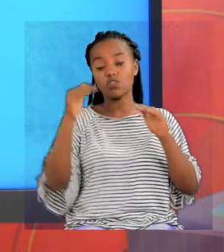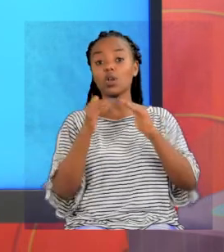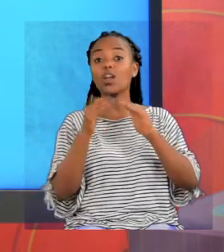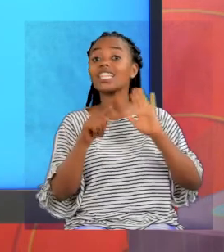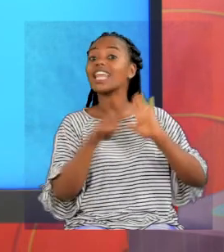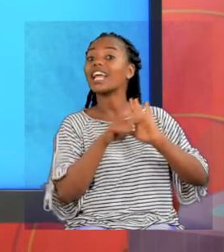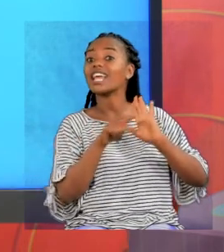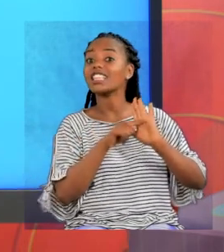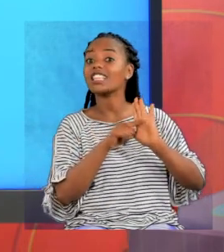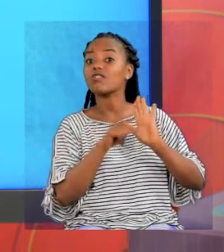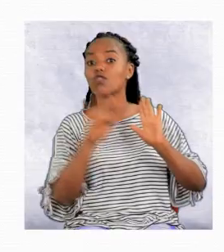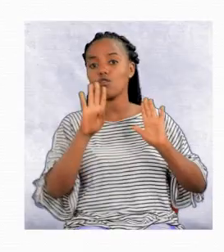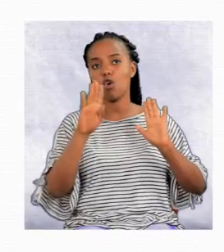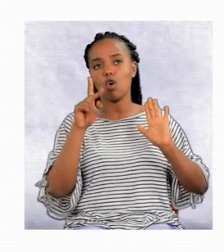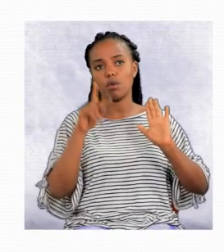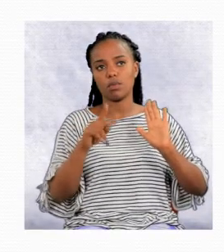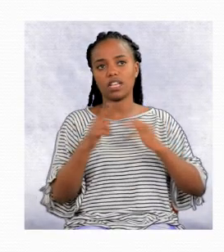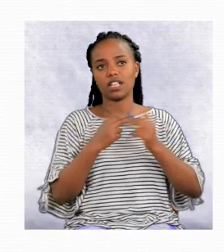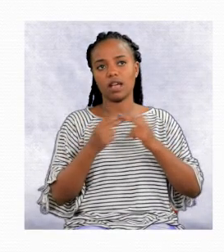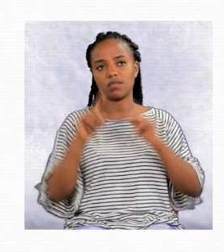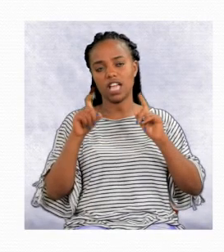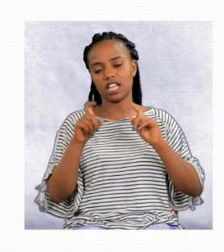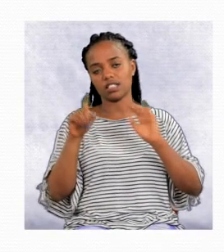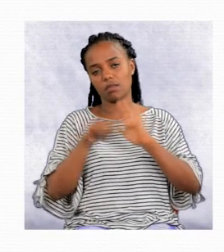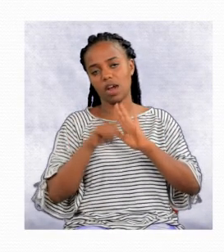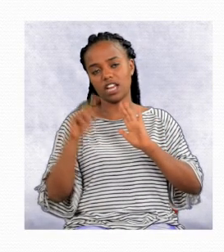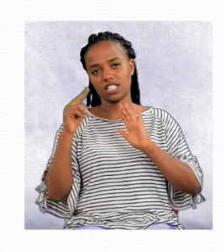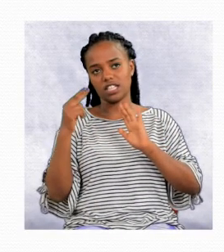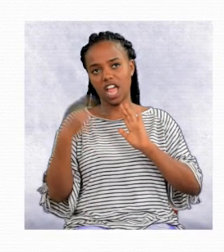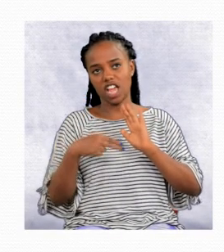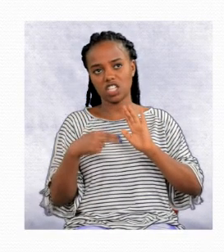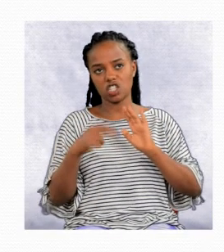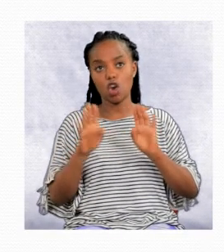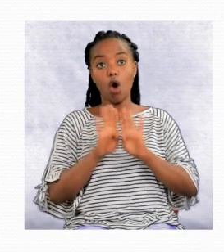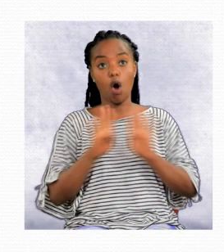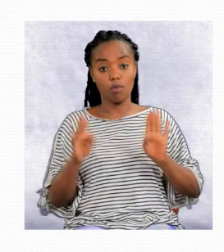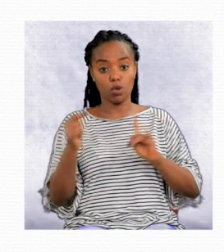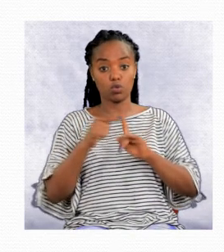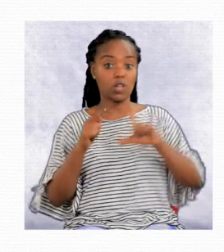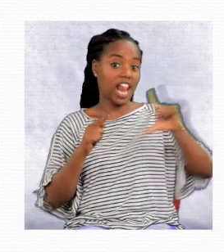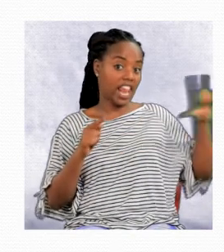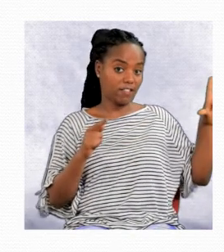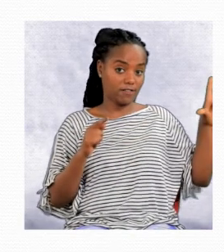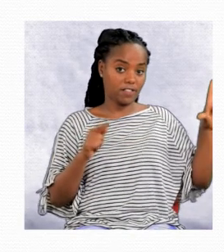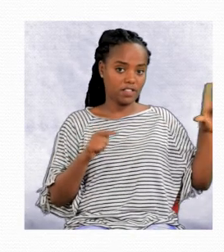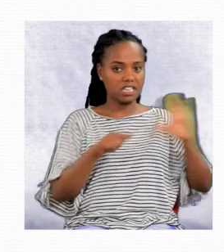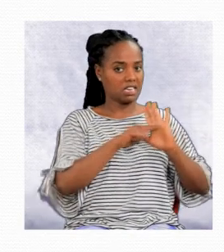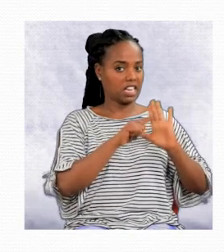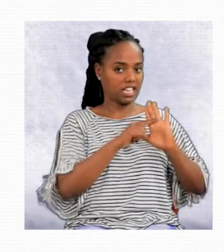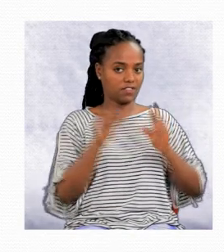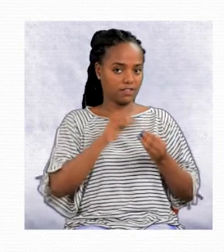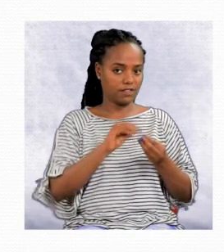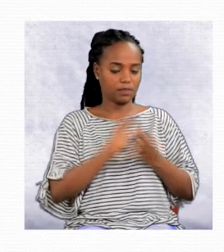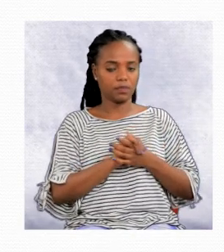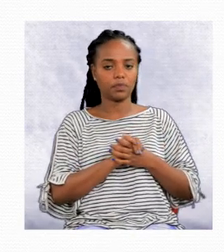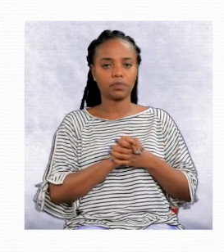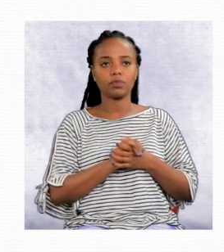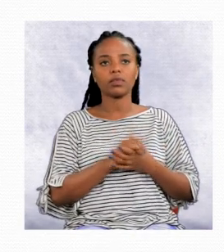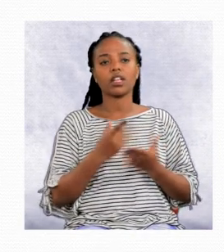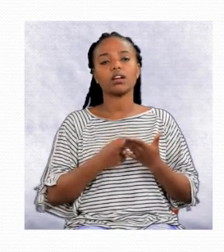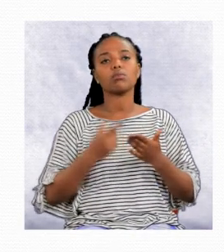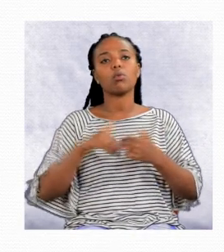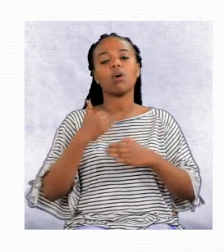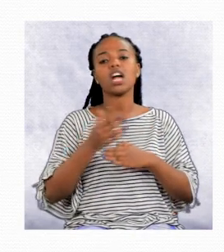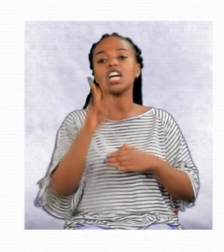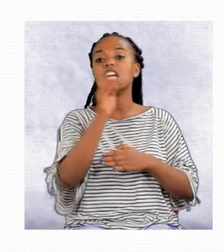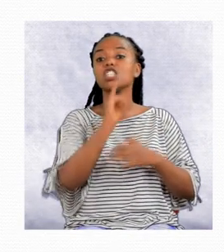negative 4p times x minus h if it opens to the left. So after this, by the way, draw